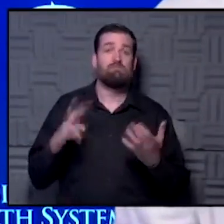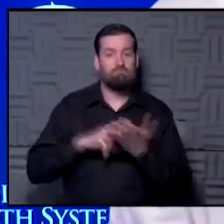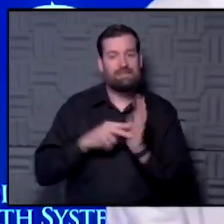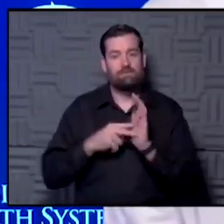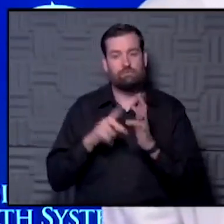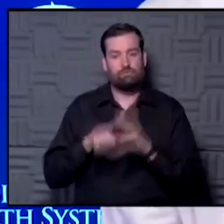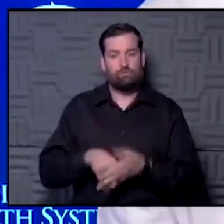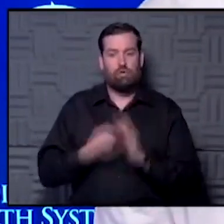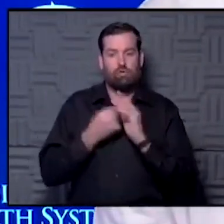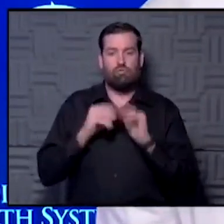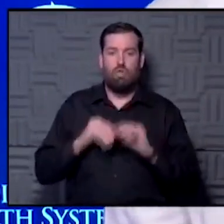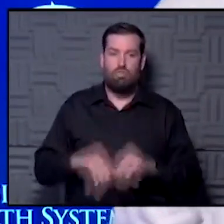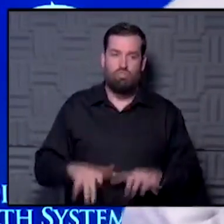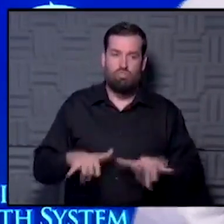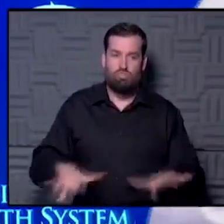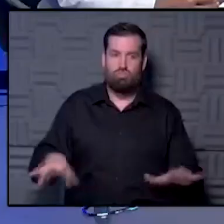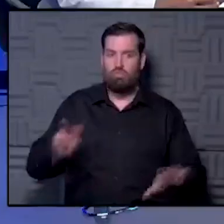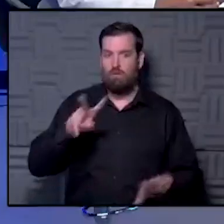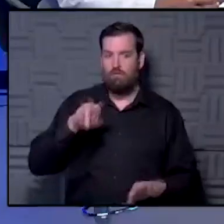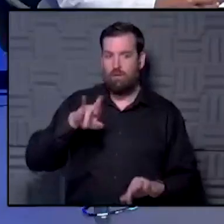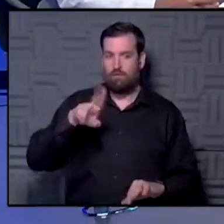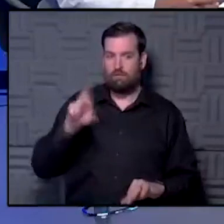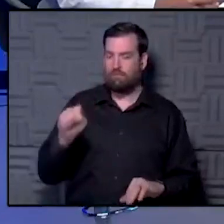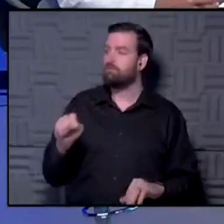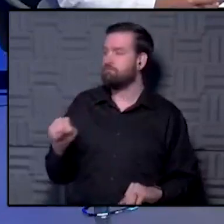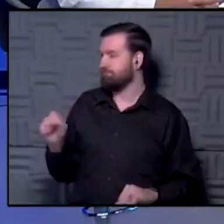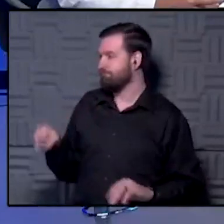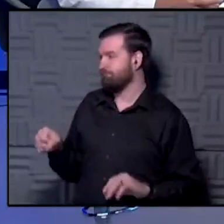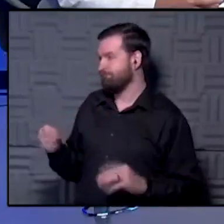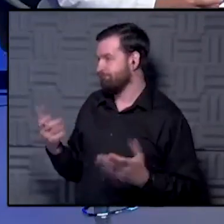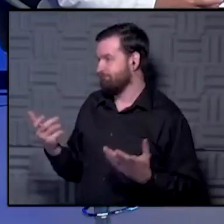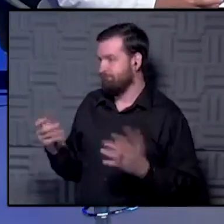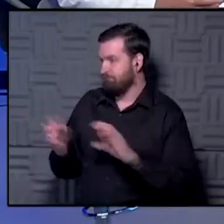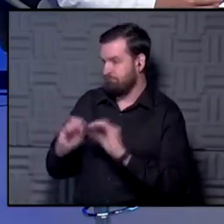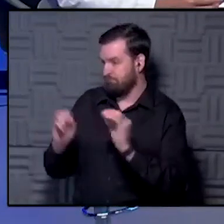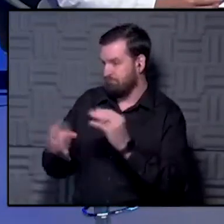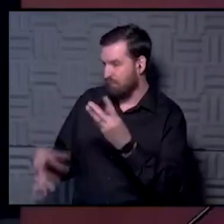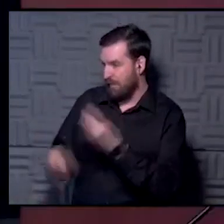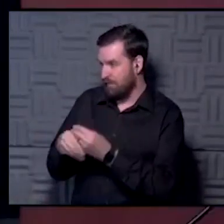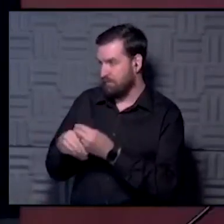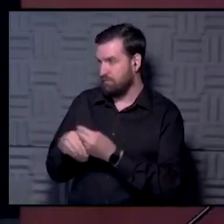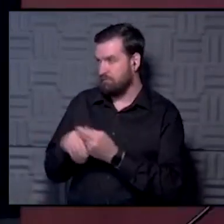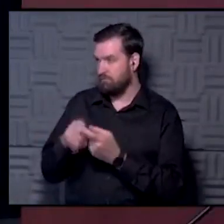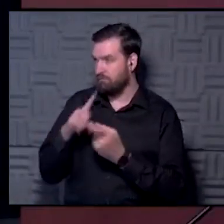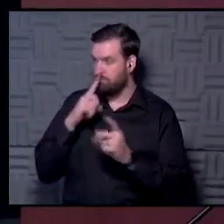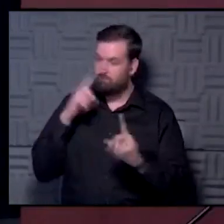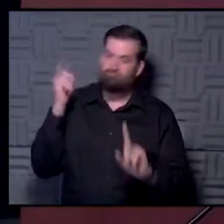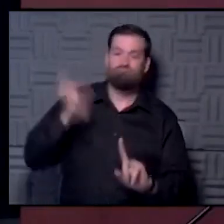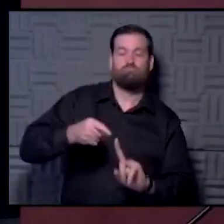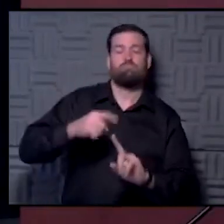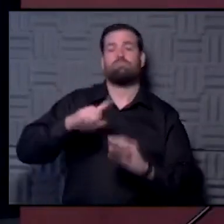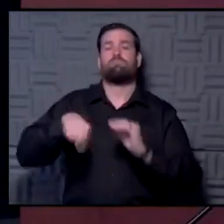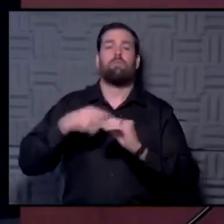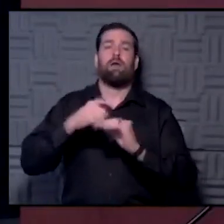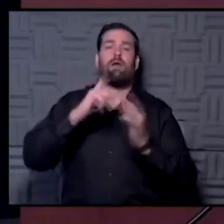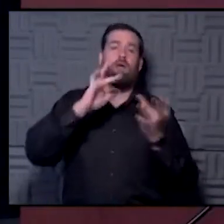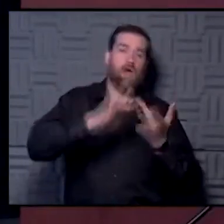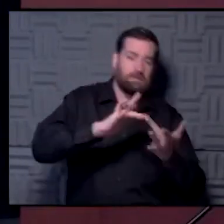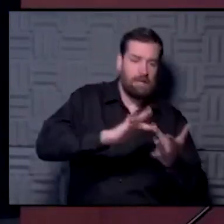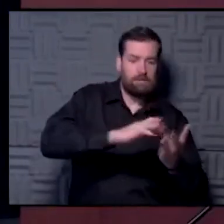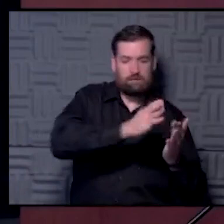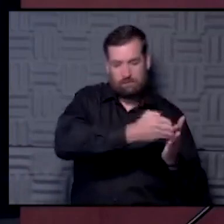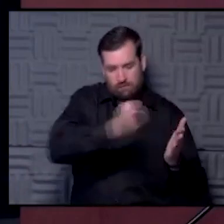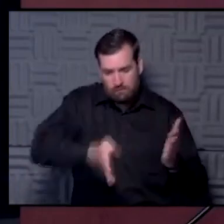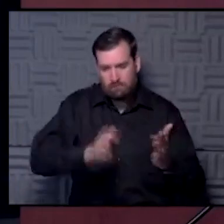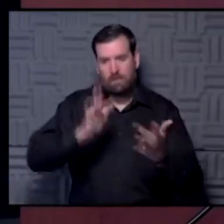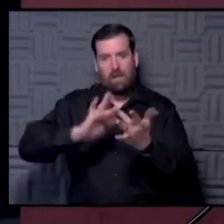shed and spread the virus. Yeah, I think that there's nothing I have to add to that to come to that question of, well, what about contacts of contacts of